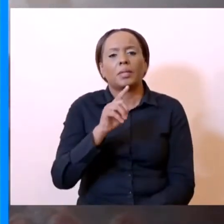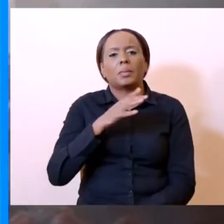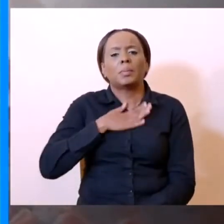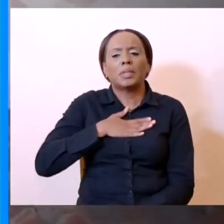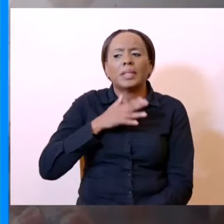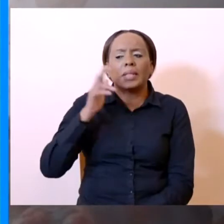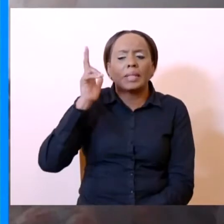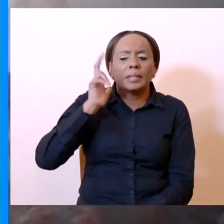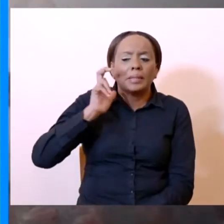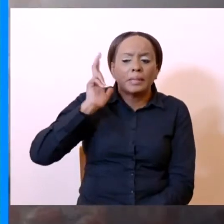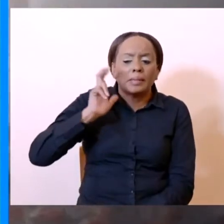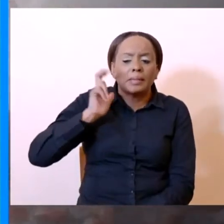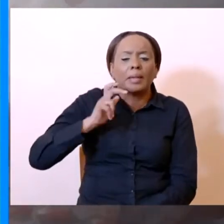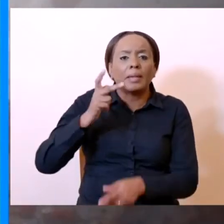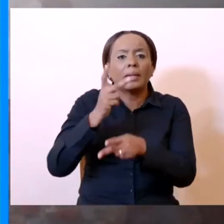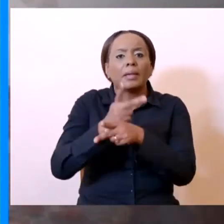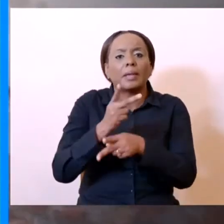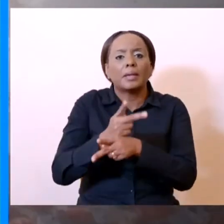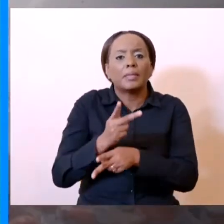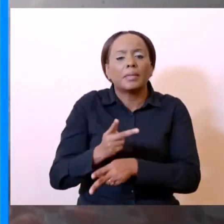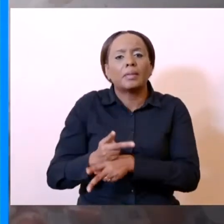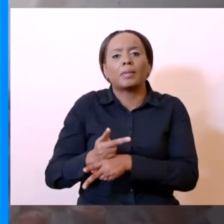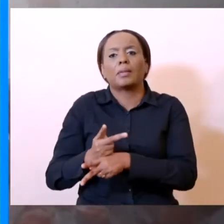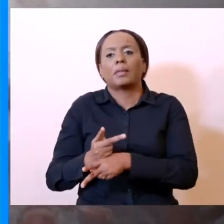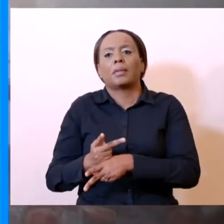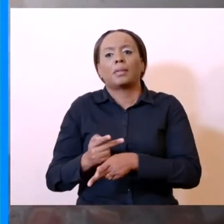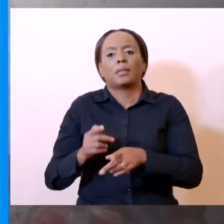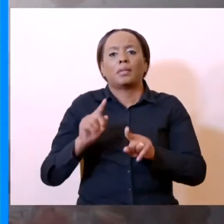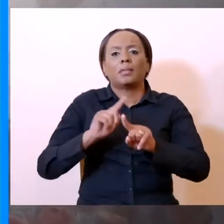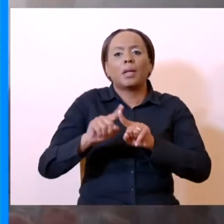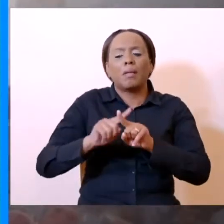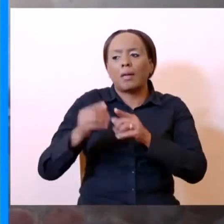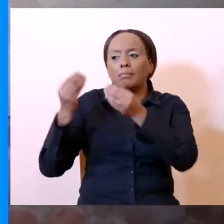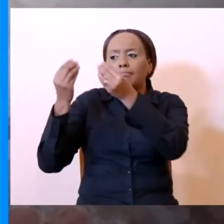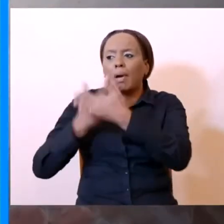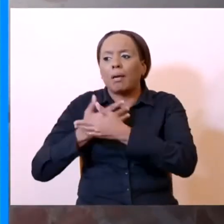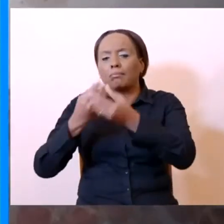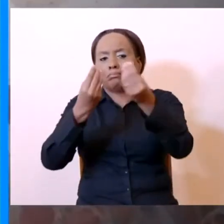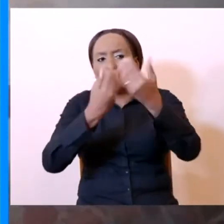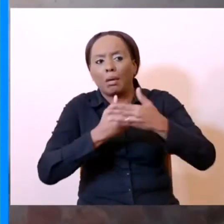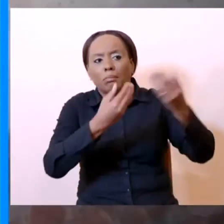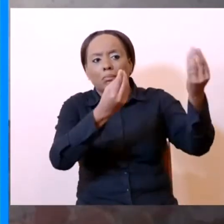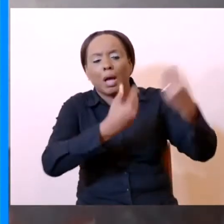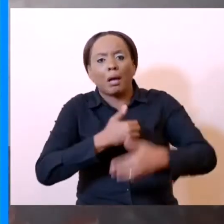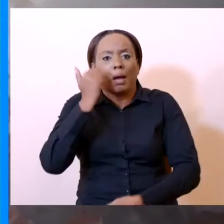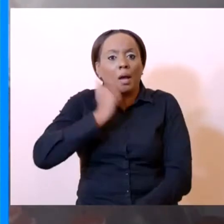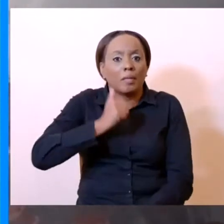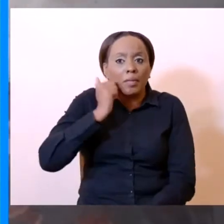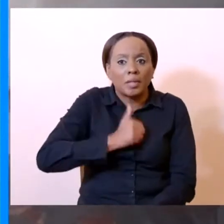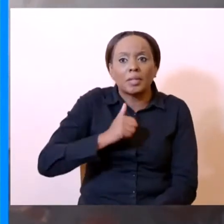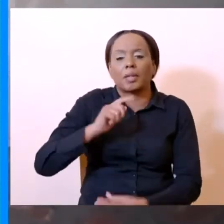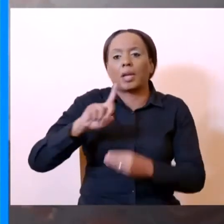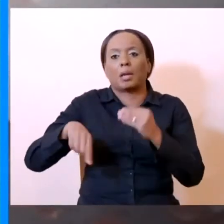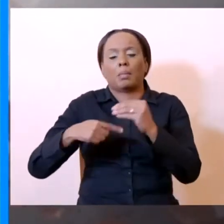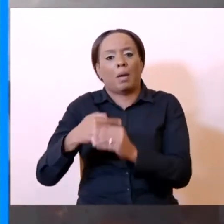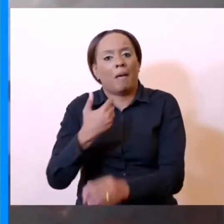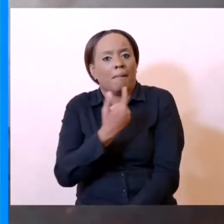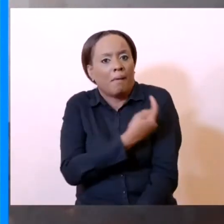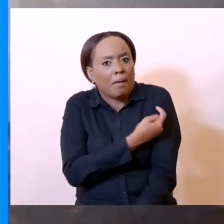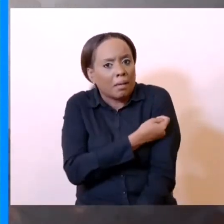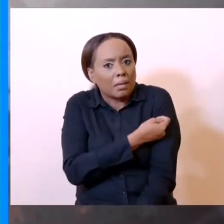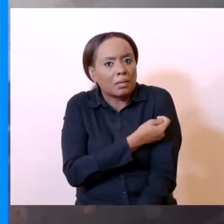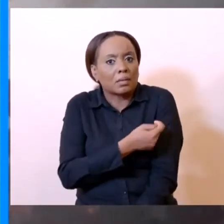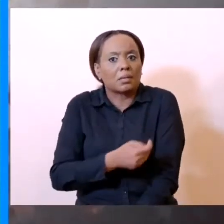We have several updates on many different aspects of COVID-19, including vaccination.